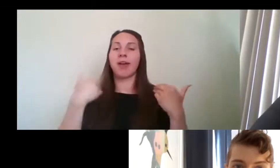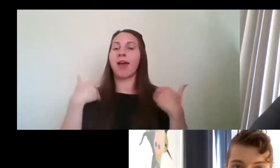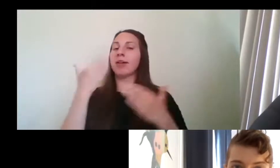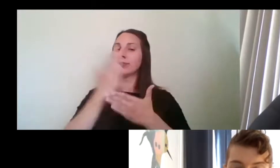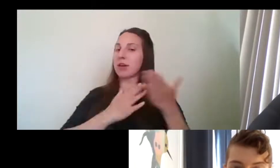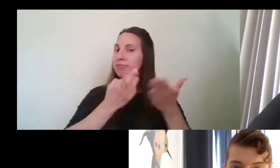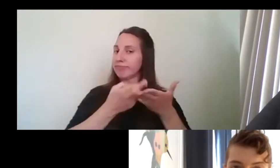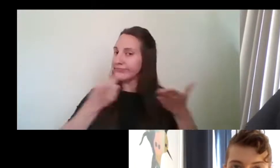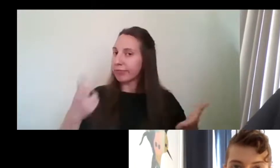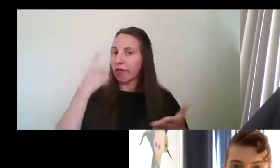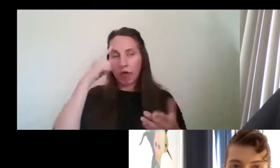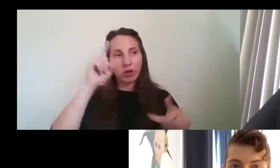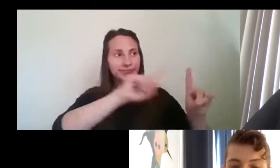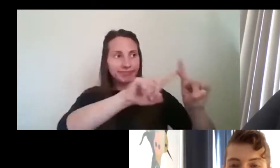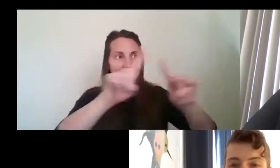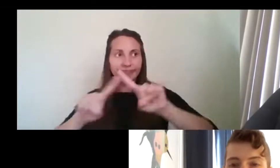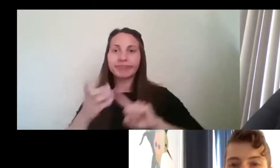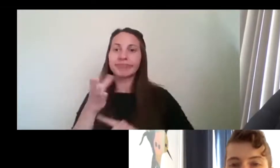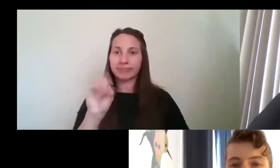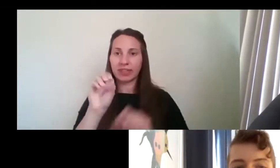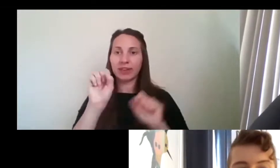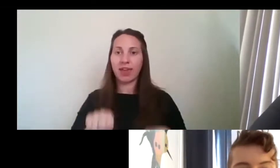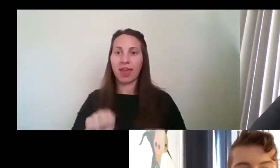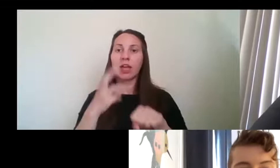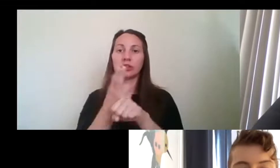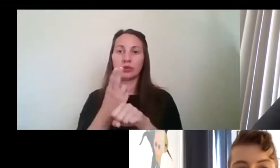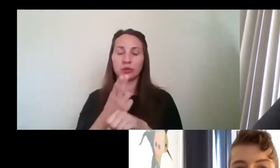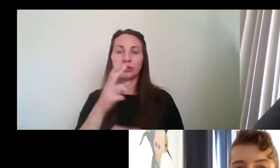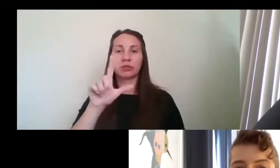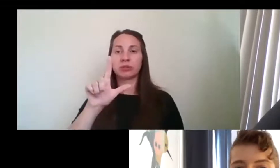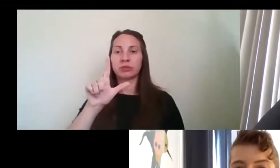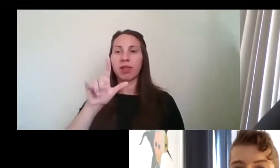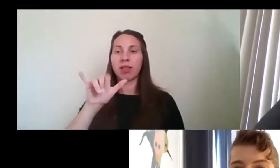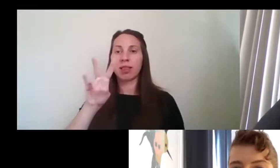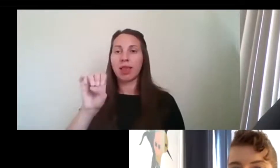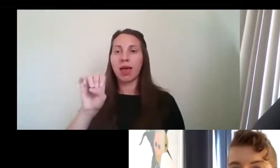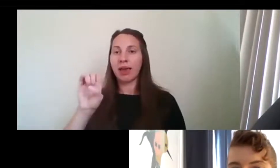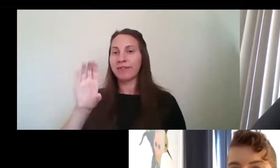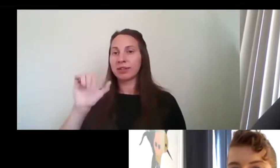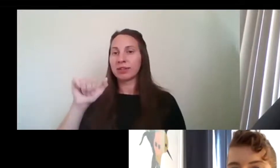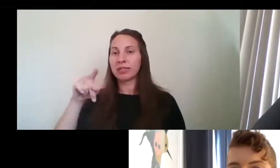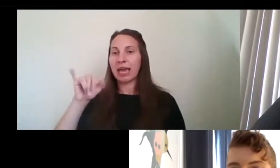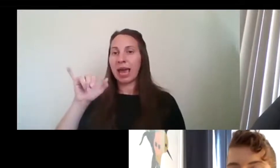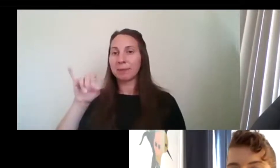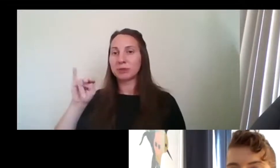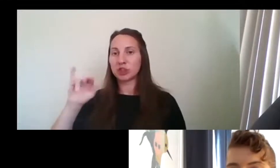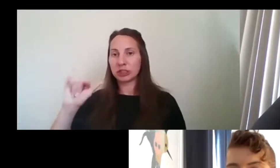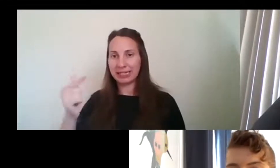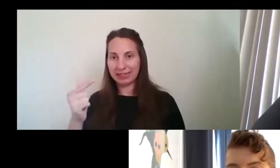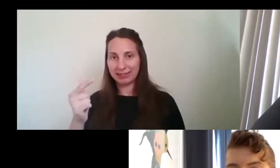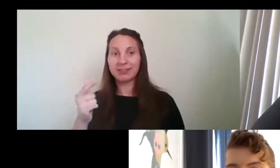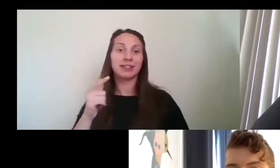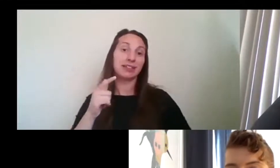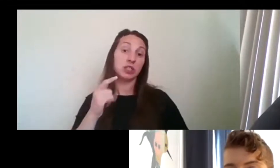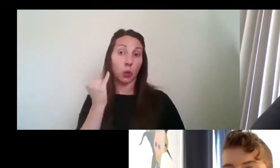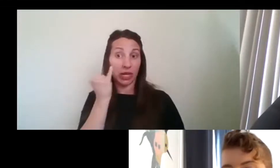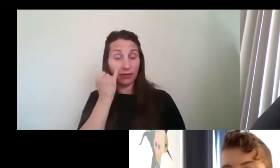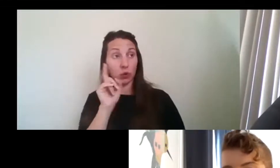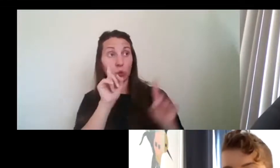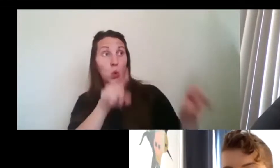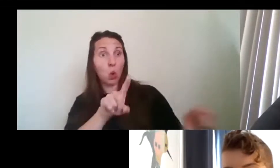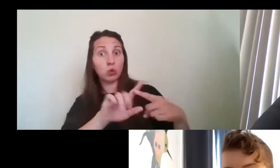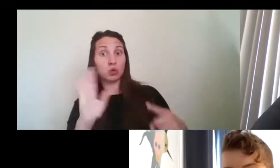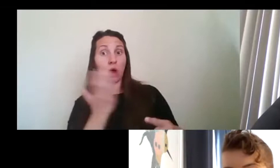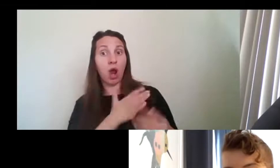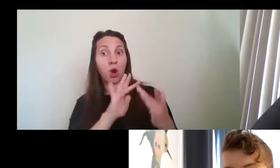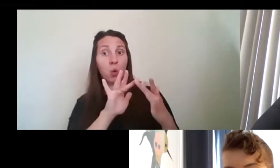that can do live captioning. It's in our toolkit. So if you look on our website, we have our toolkit.